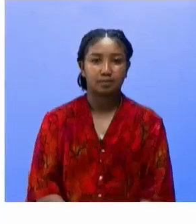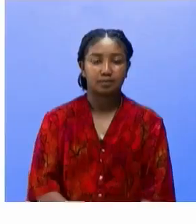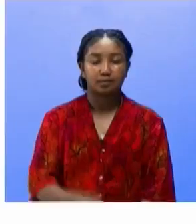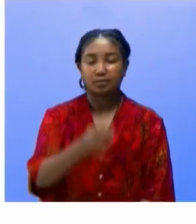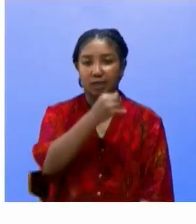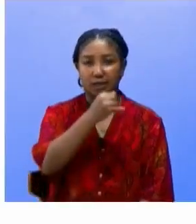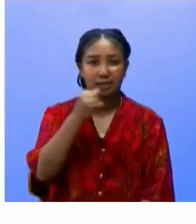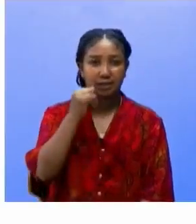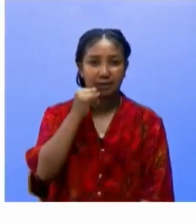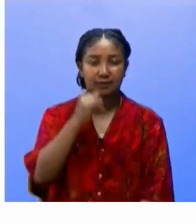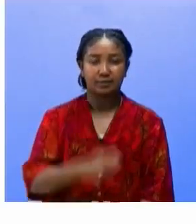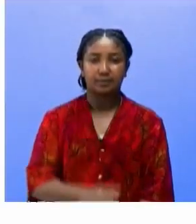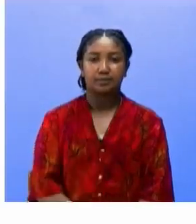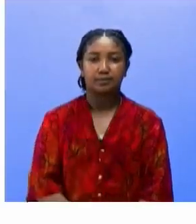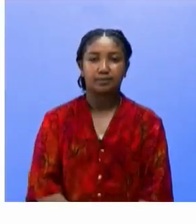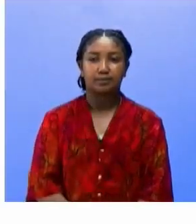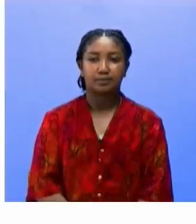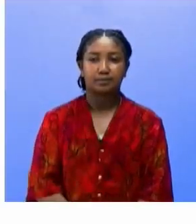Adjectives.